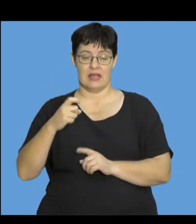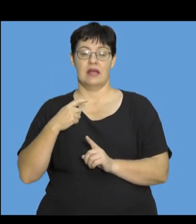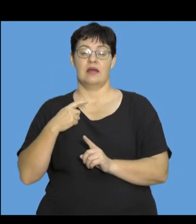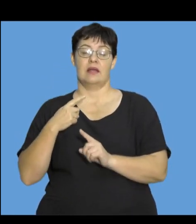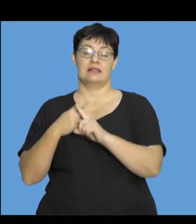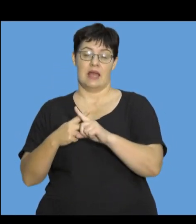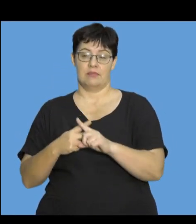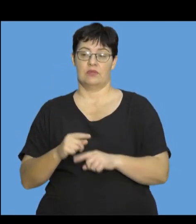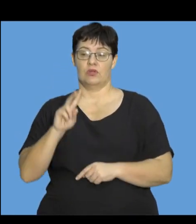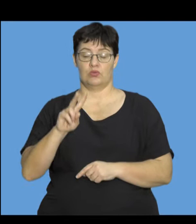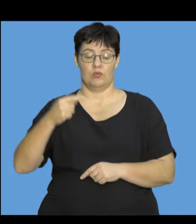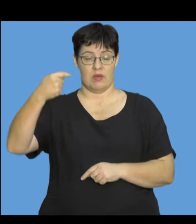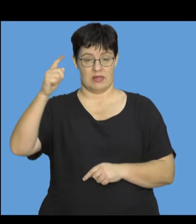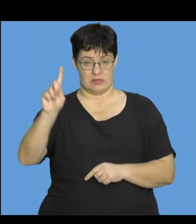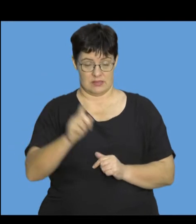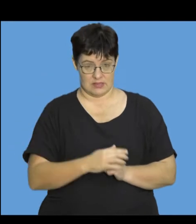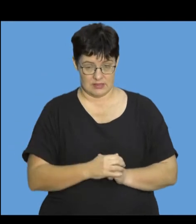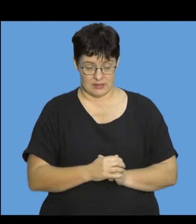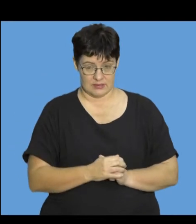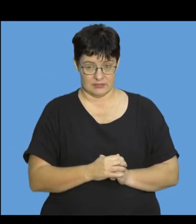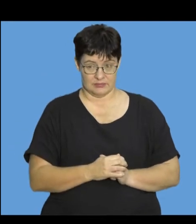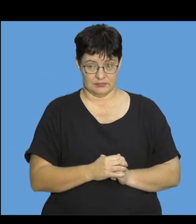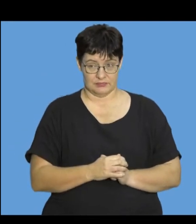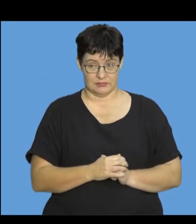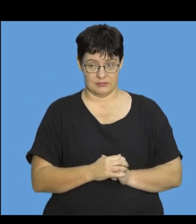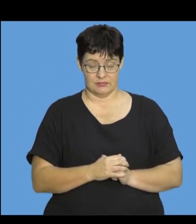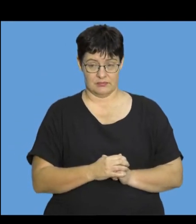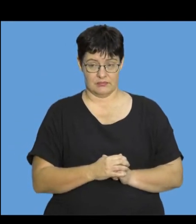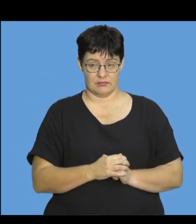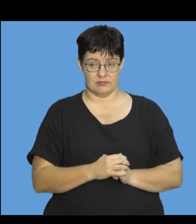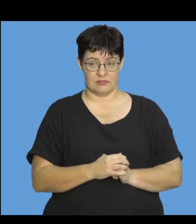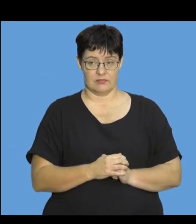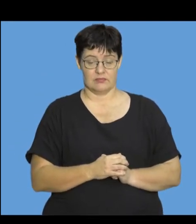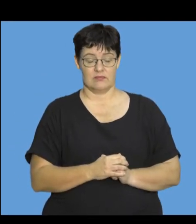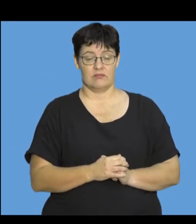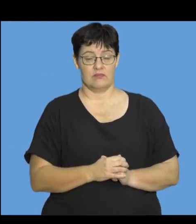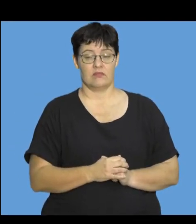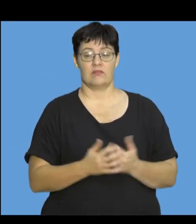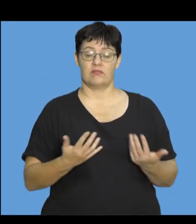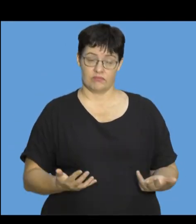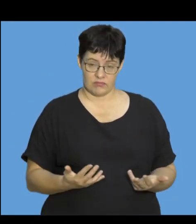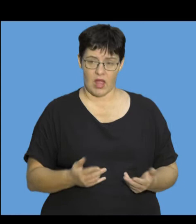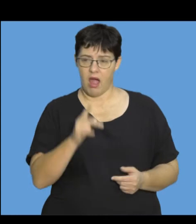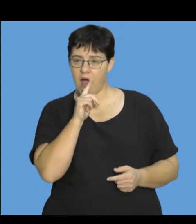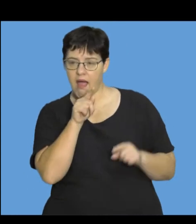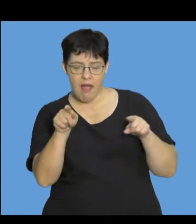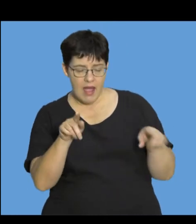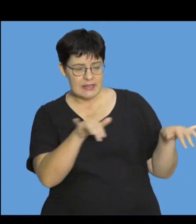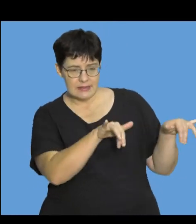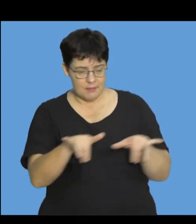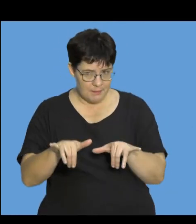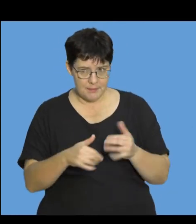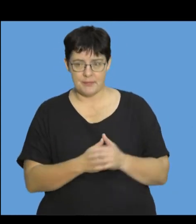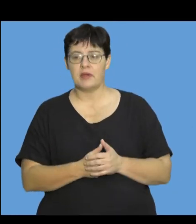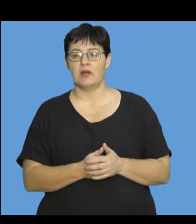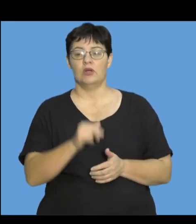x multiplied by 2 to the exponent of minus 1. And you then take out a common factor,